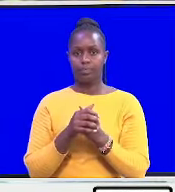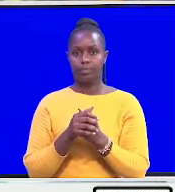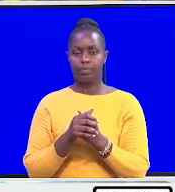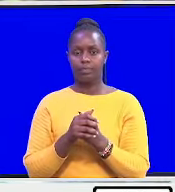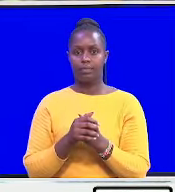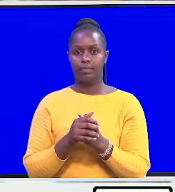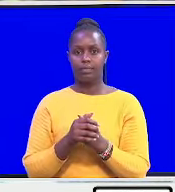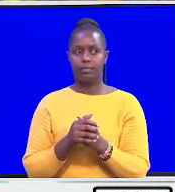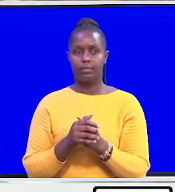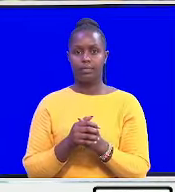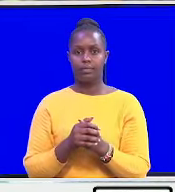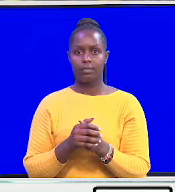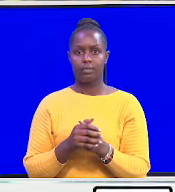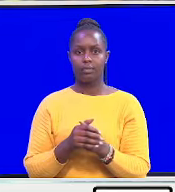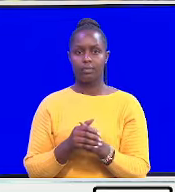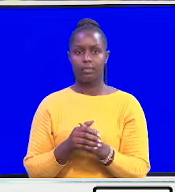heavy hand of the state